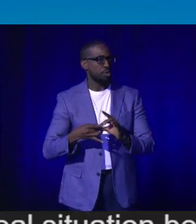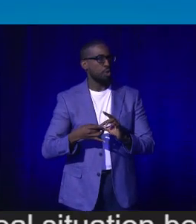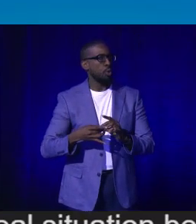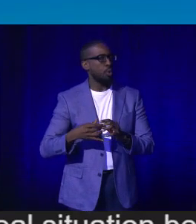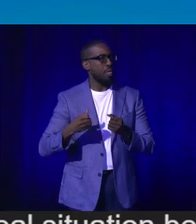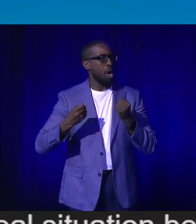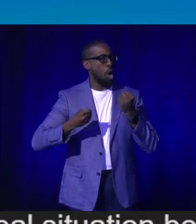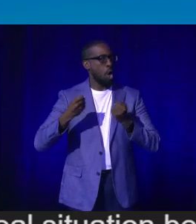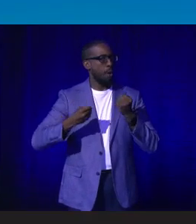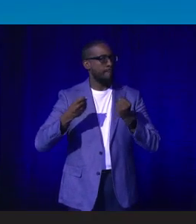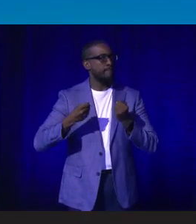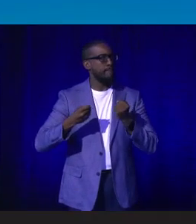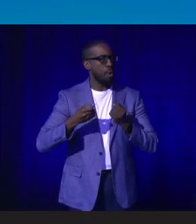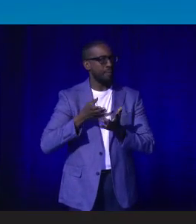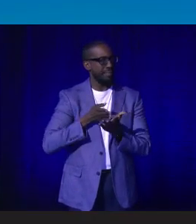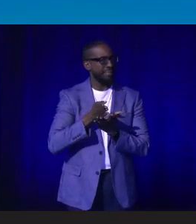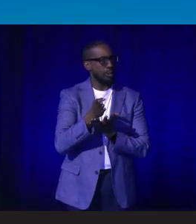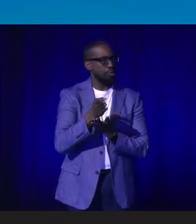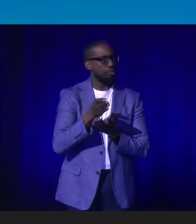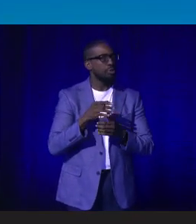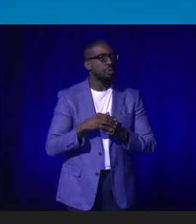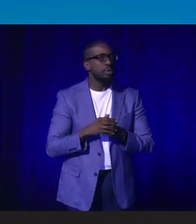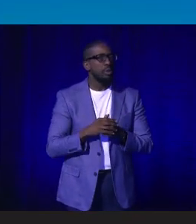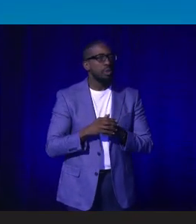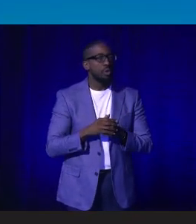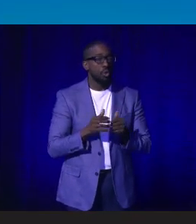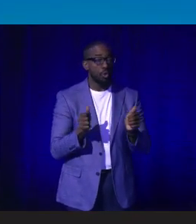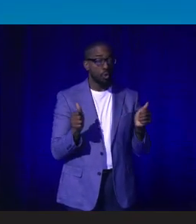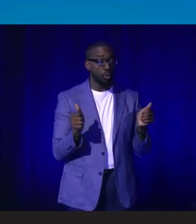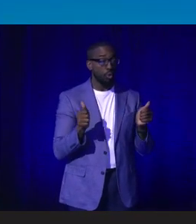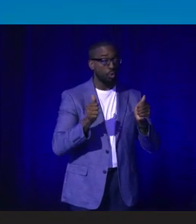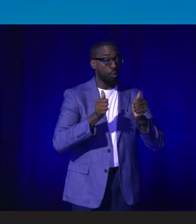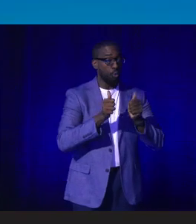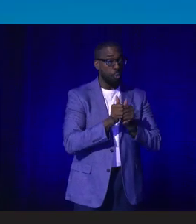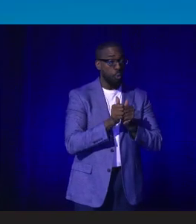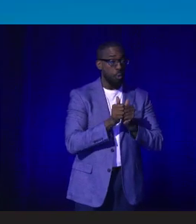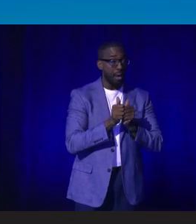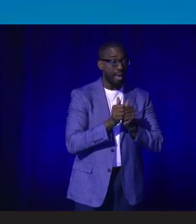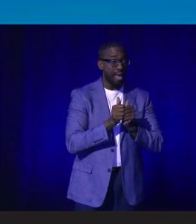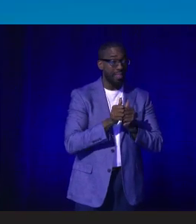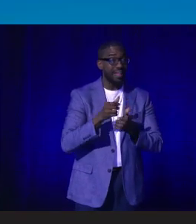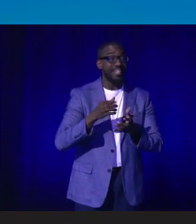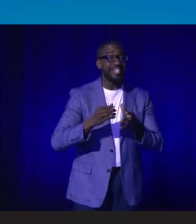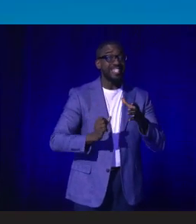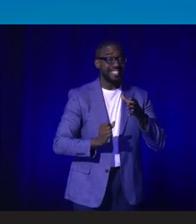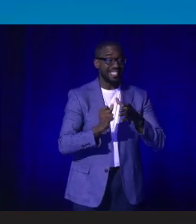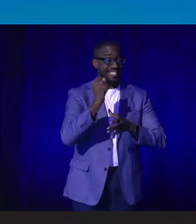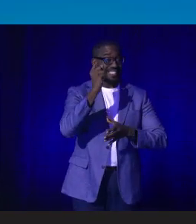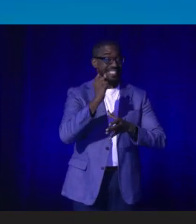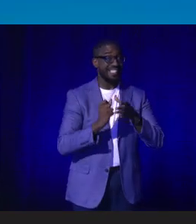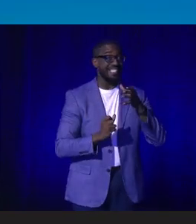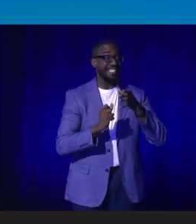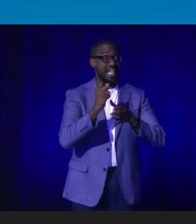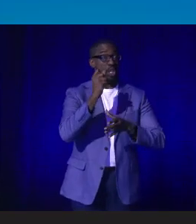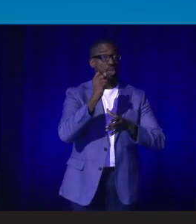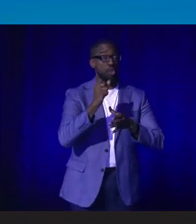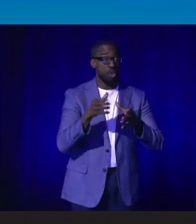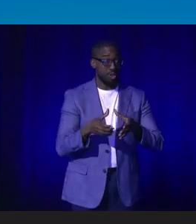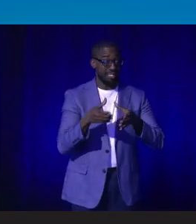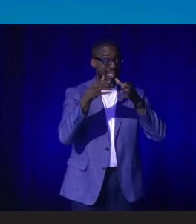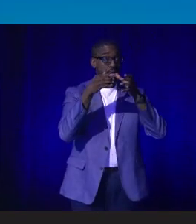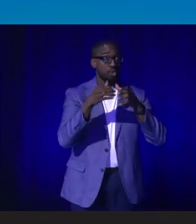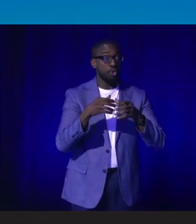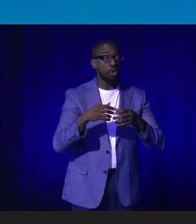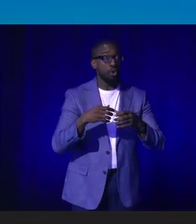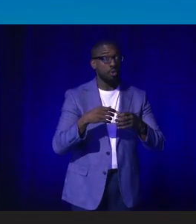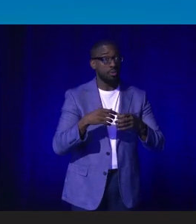with cylindrical batteries, it seems like it's common to cool things from the side. So that's normal to the anode cathode stack,